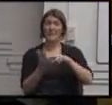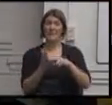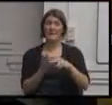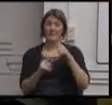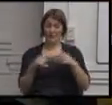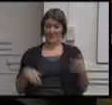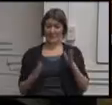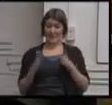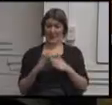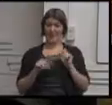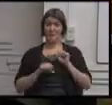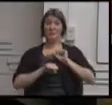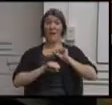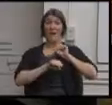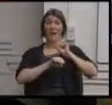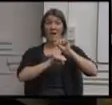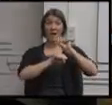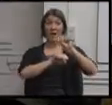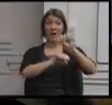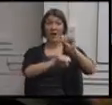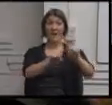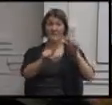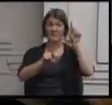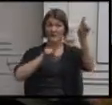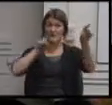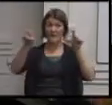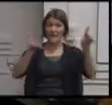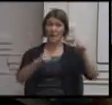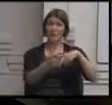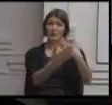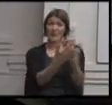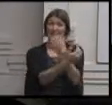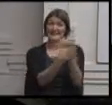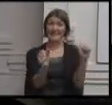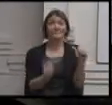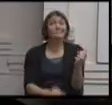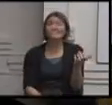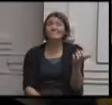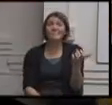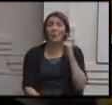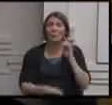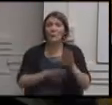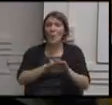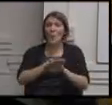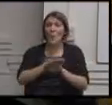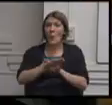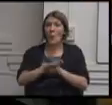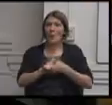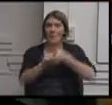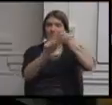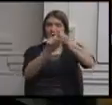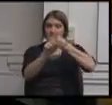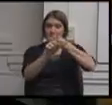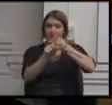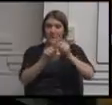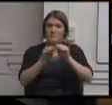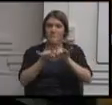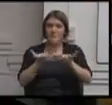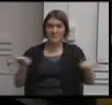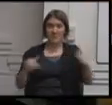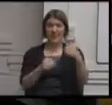decreased safety in services for the citizens, and those will have a trickle-down effect on other